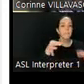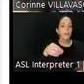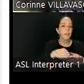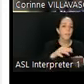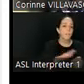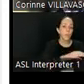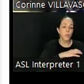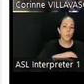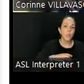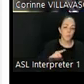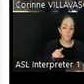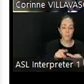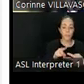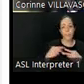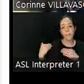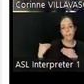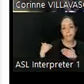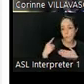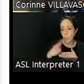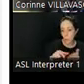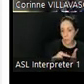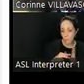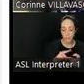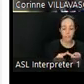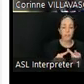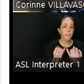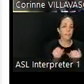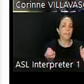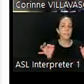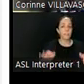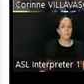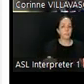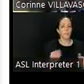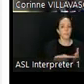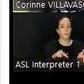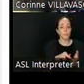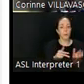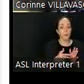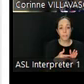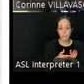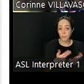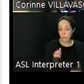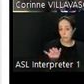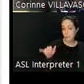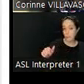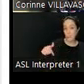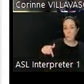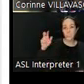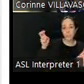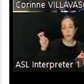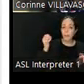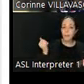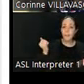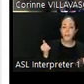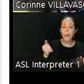other is independent judgment. And so that might be a place where this fits in, or possibly just as another